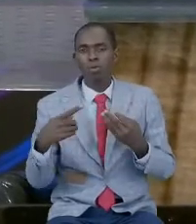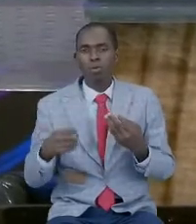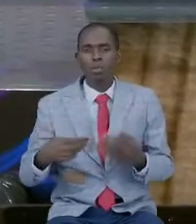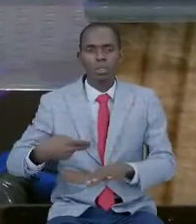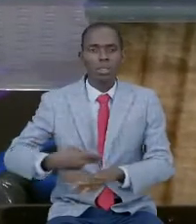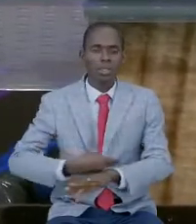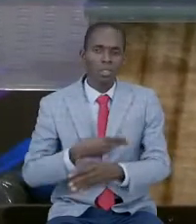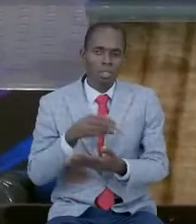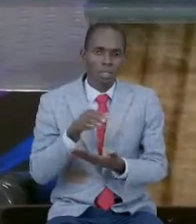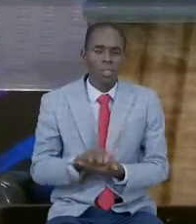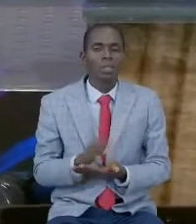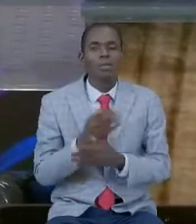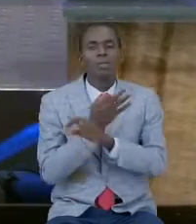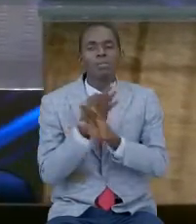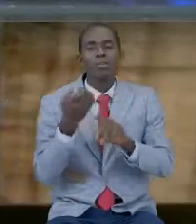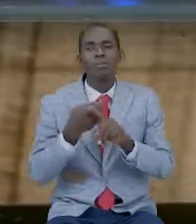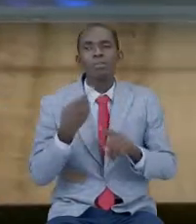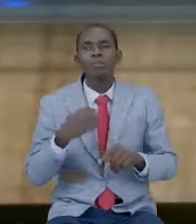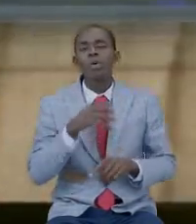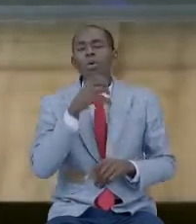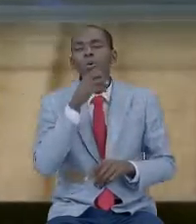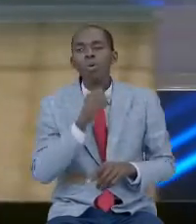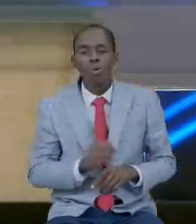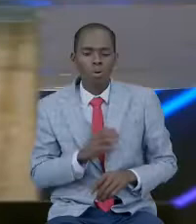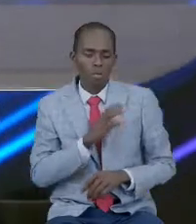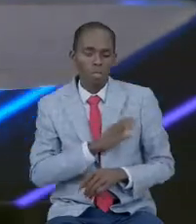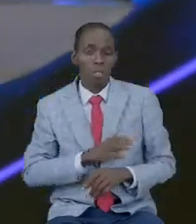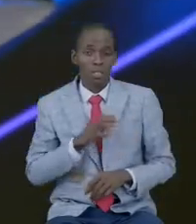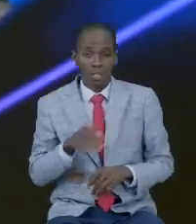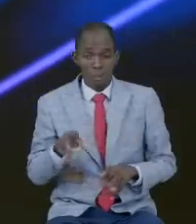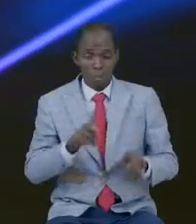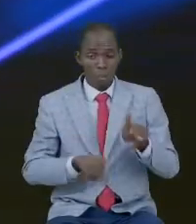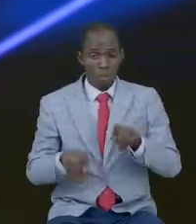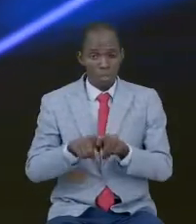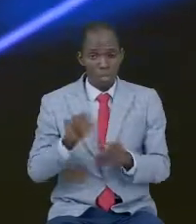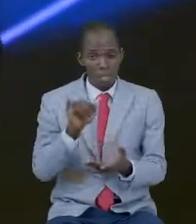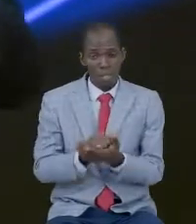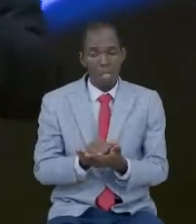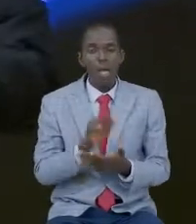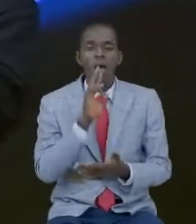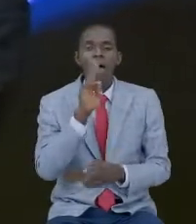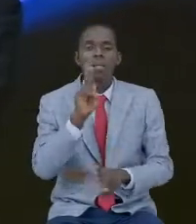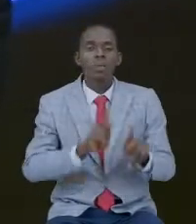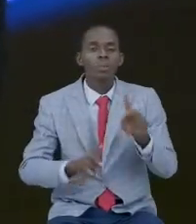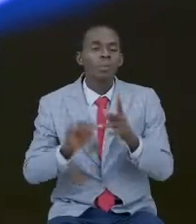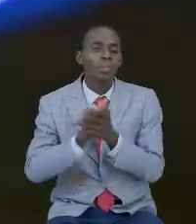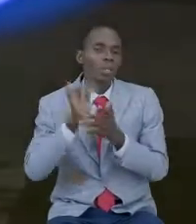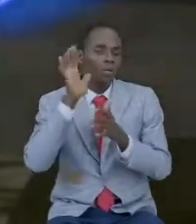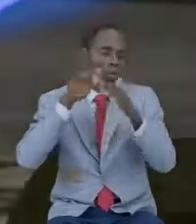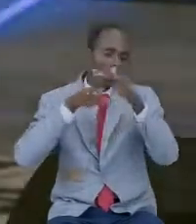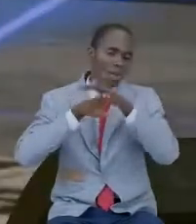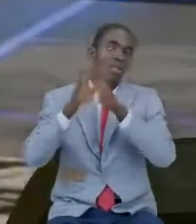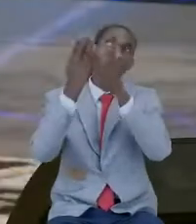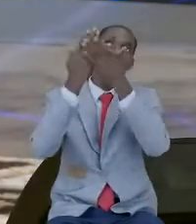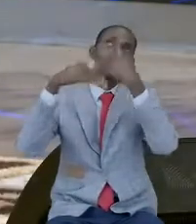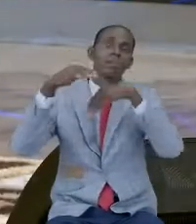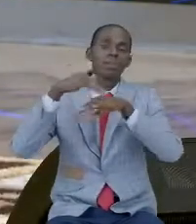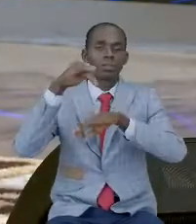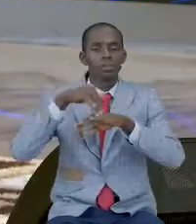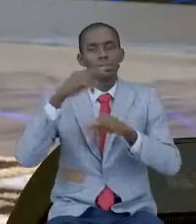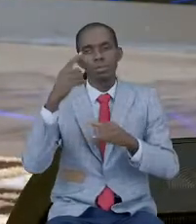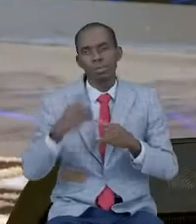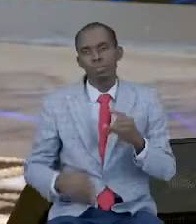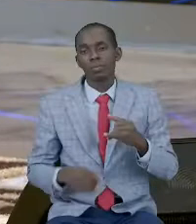old lifestyle. They are the people that will get to heaven eventually. The